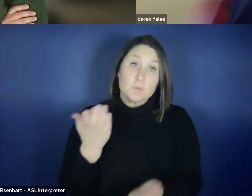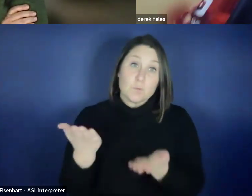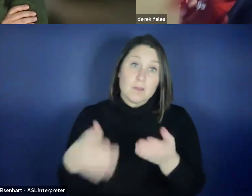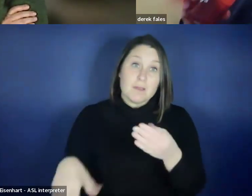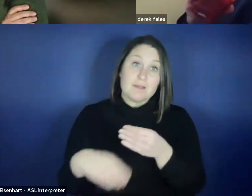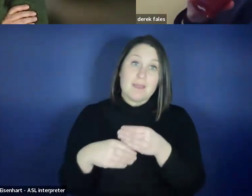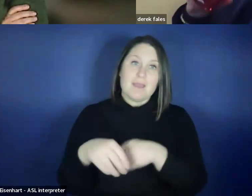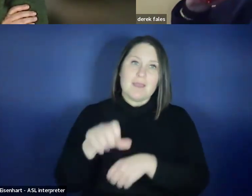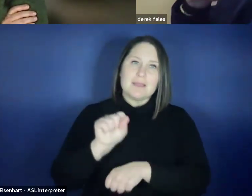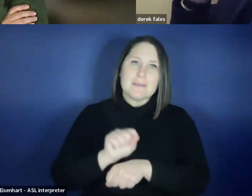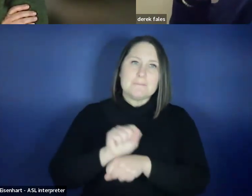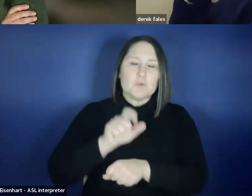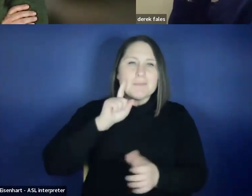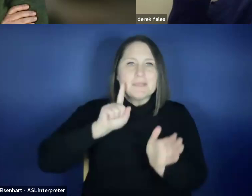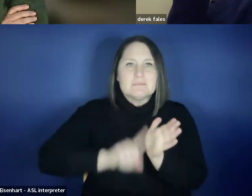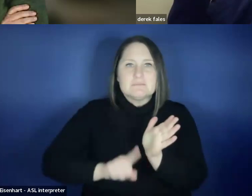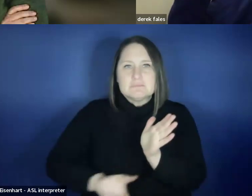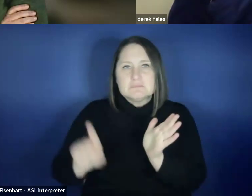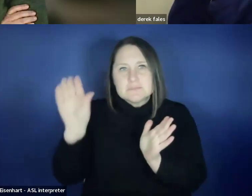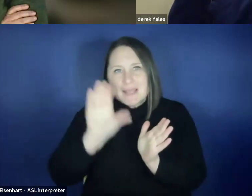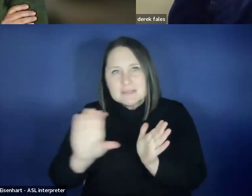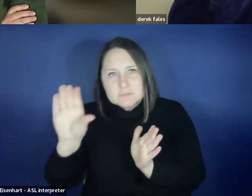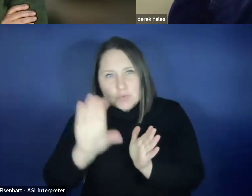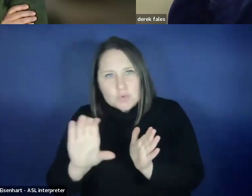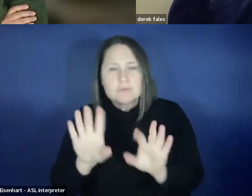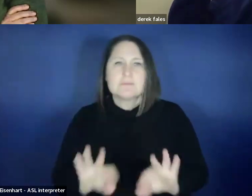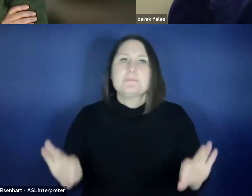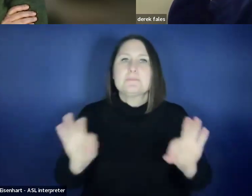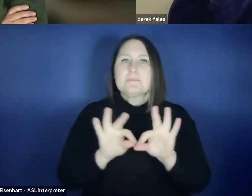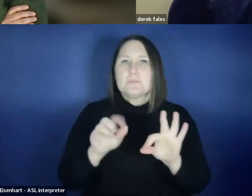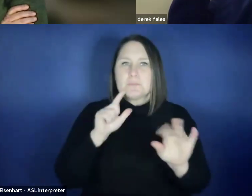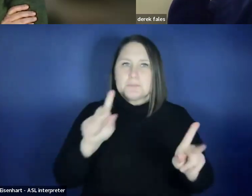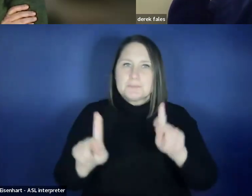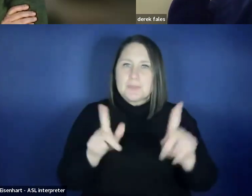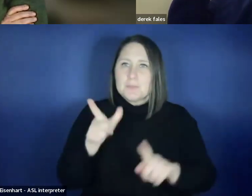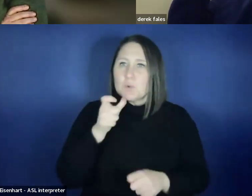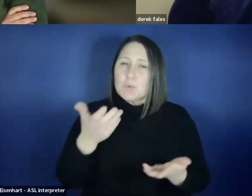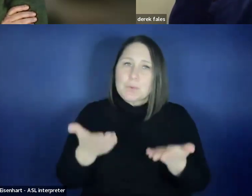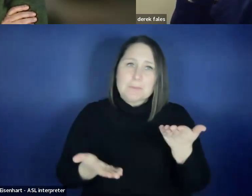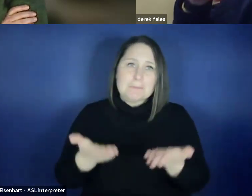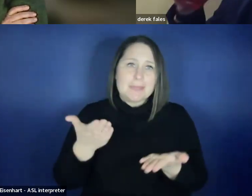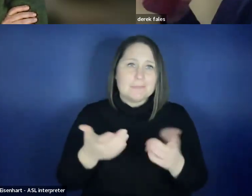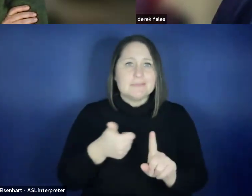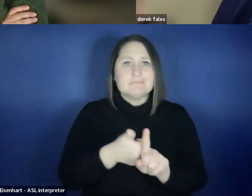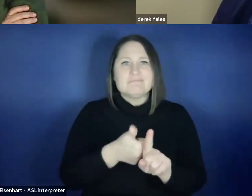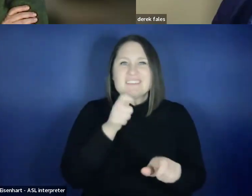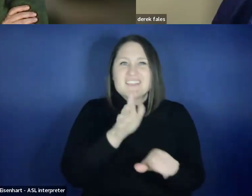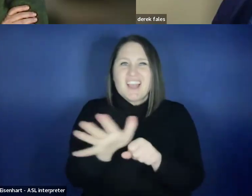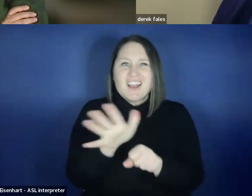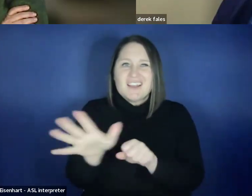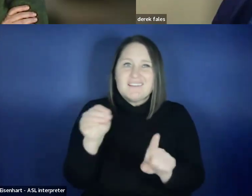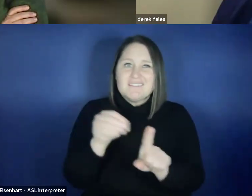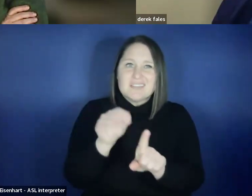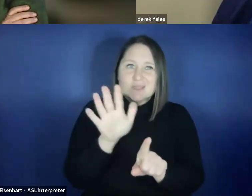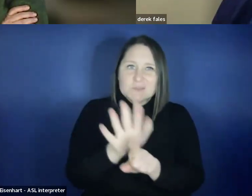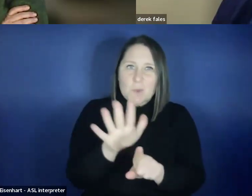is employment exploration, which is really important for people who maybe haven't had enough exposure to